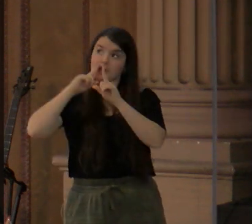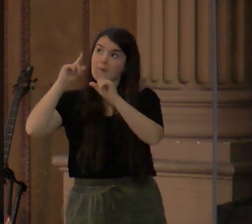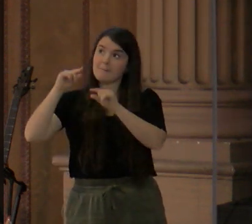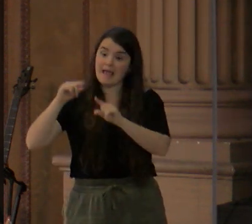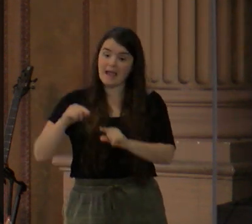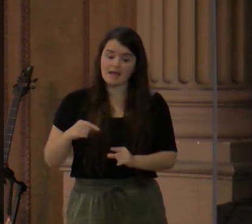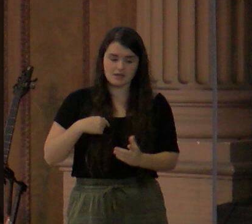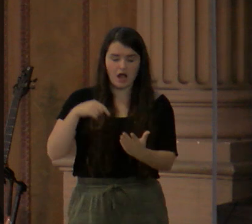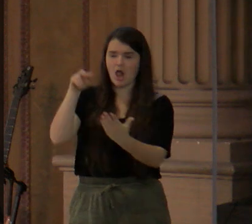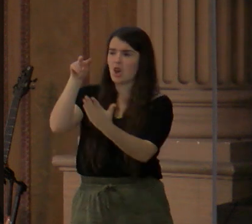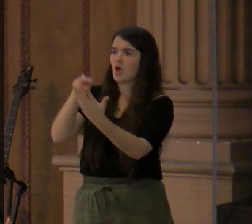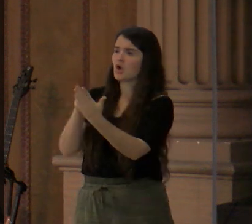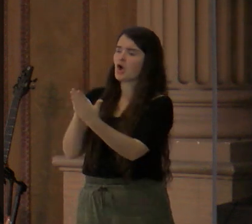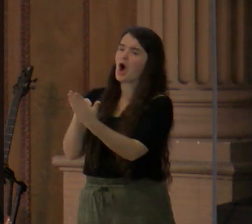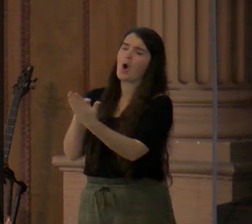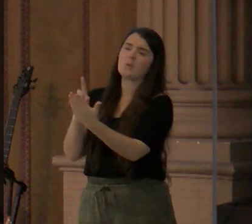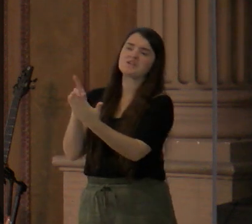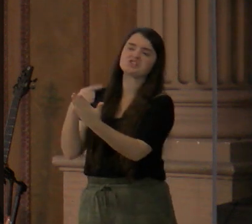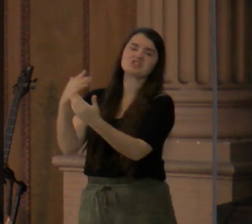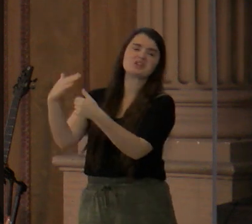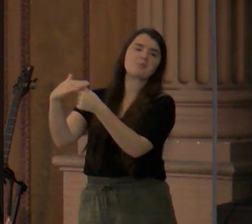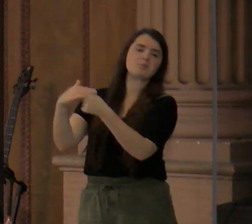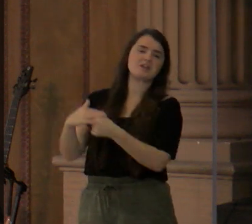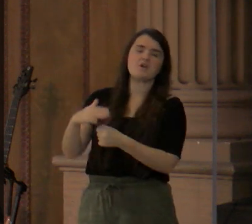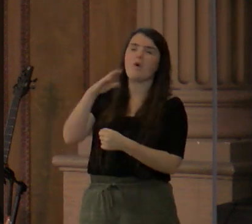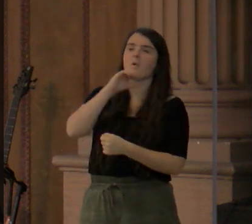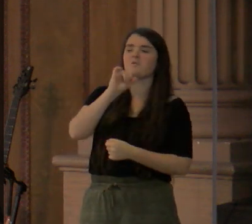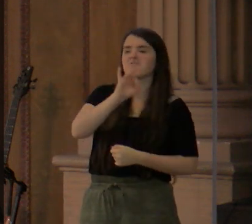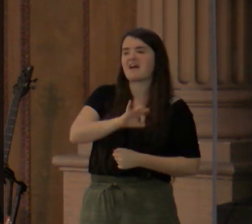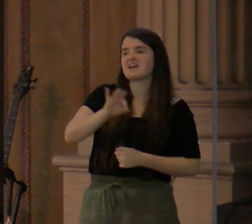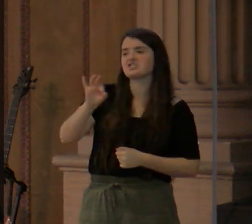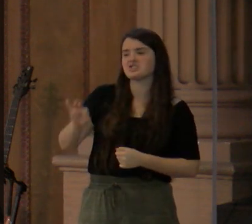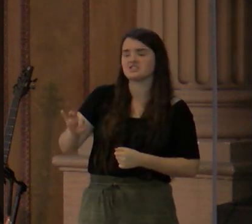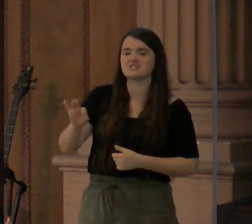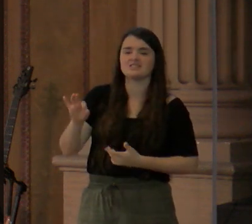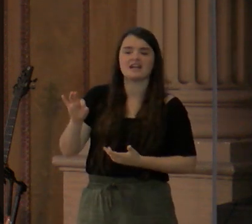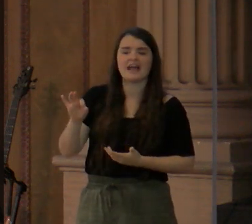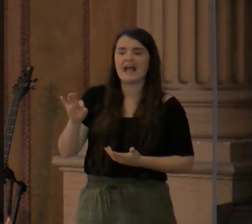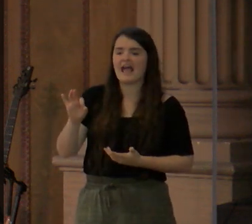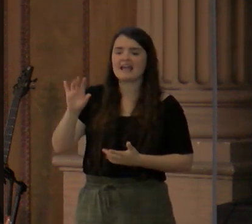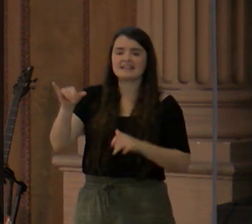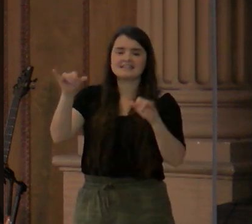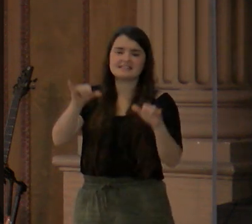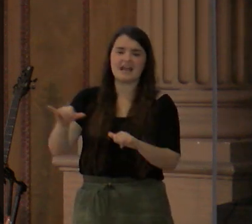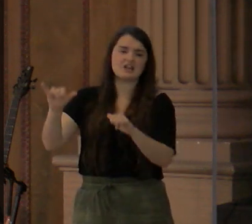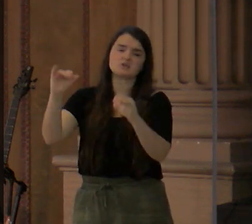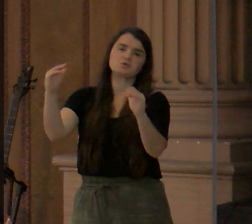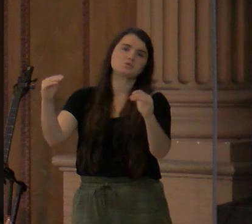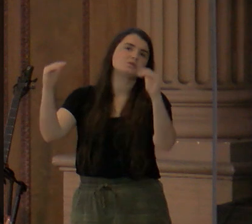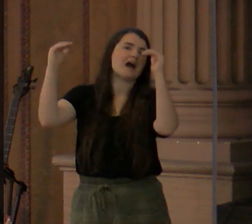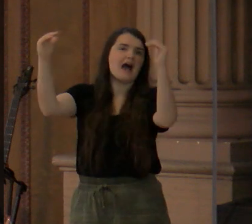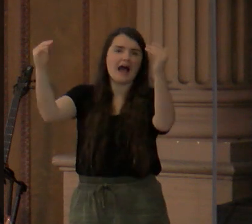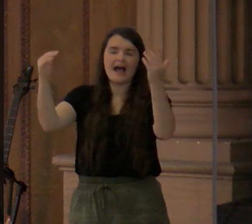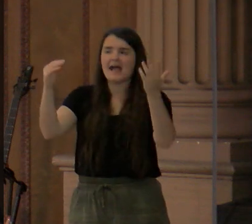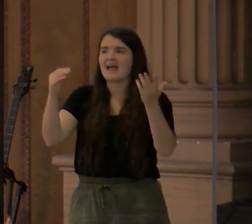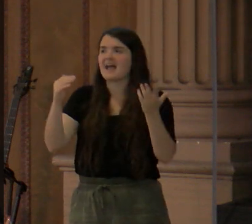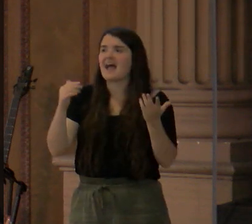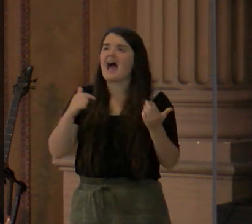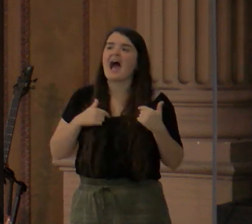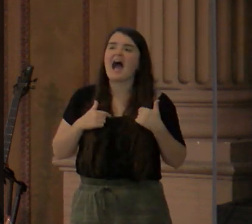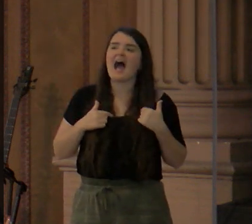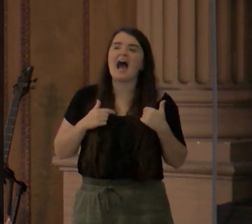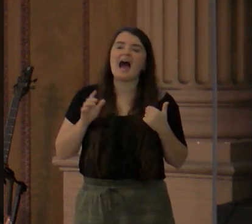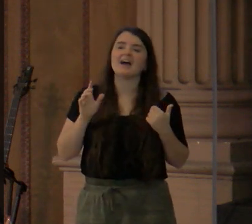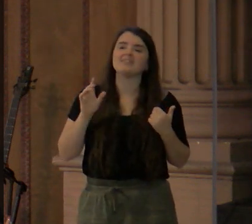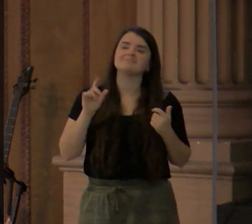oppressive, those are too old-fashioned, that standard isn't good, it's not good for me, not in my case, I'm kind of the asterisk,